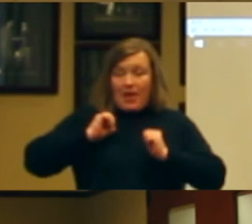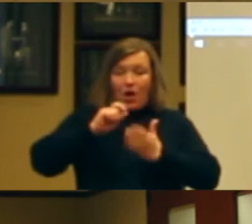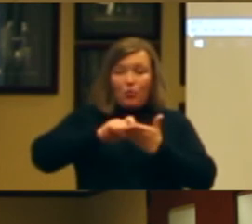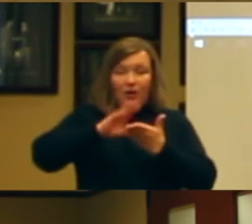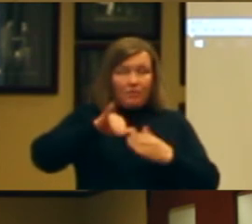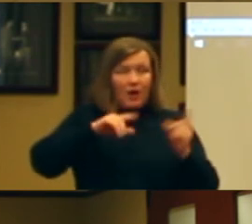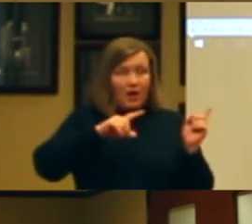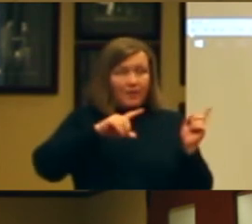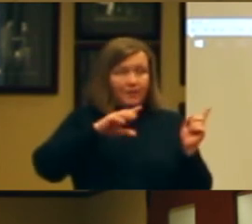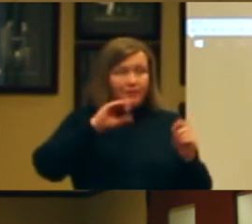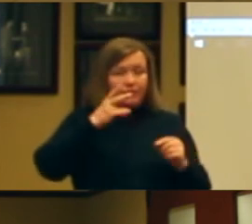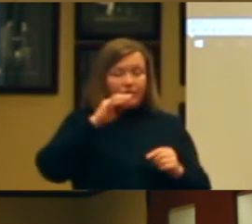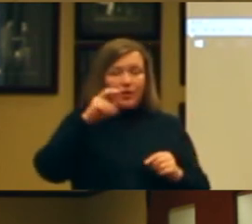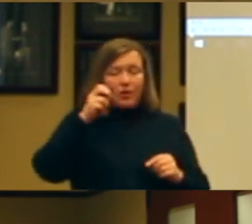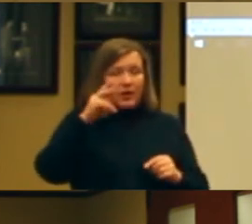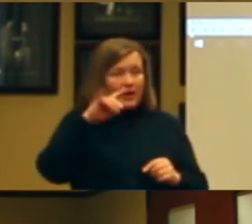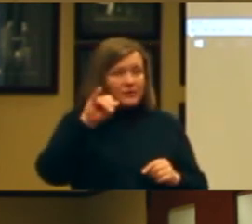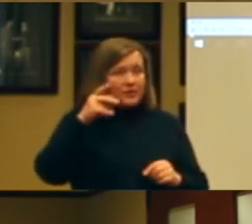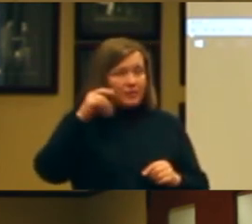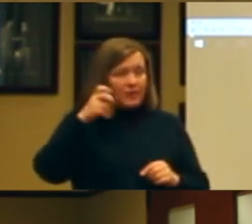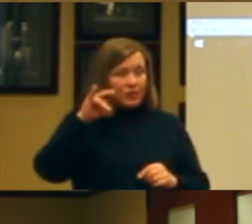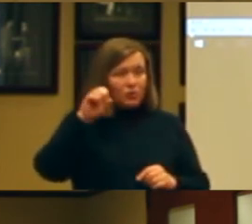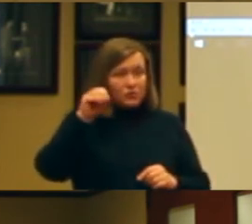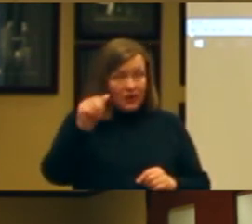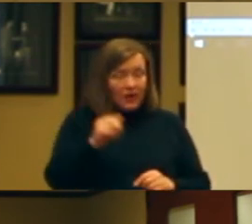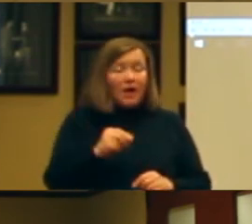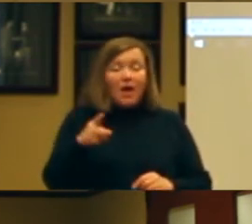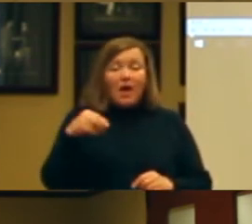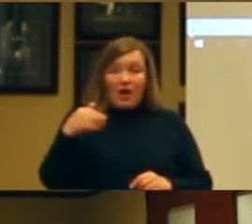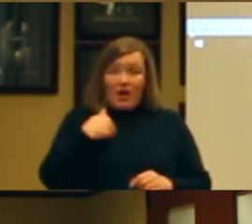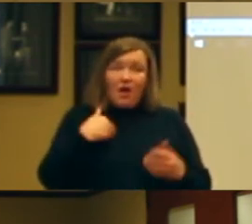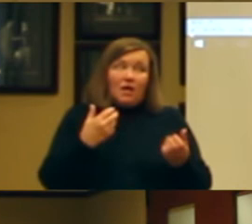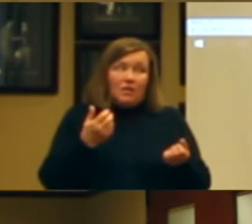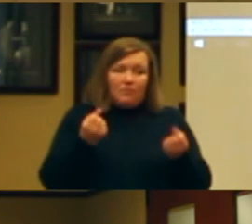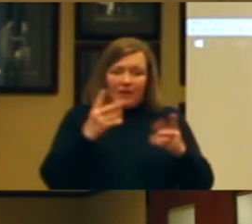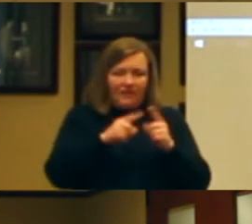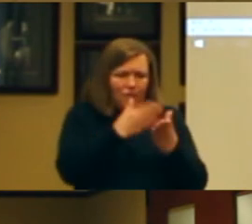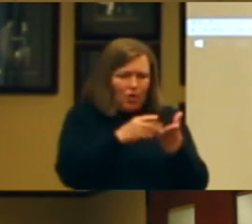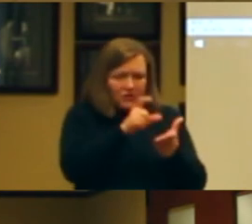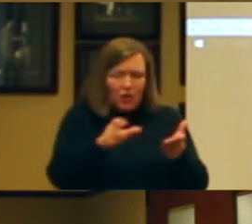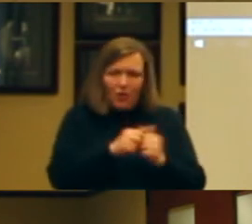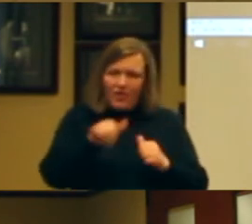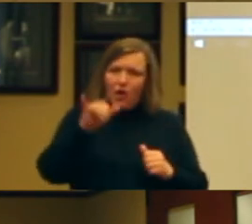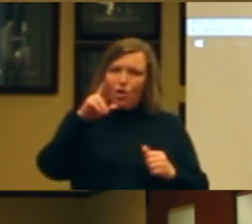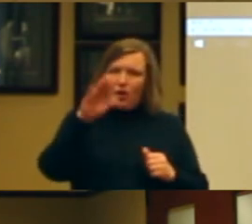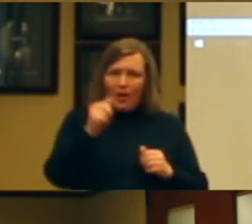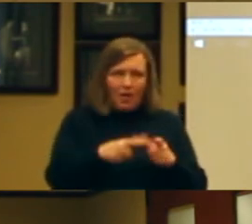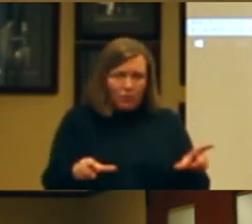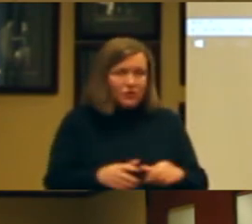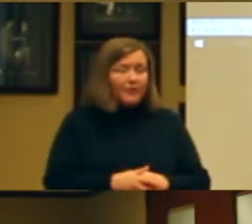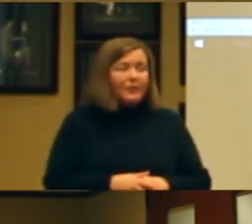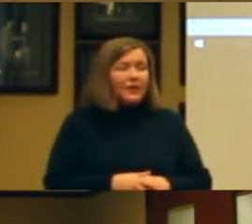by Eugenio Hernandez Espinosa, and it had a lot of parts with this Yoruba language.